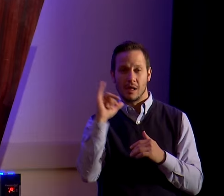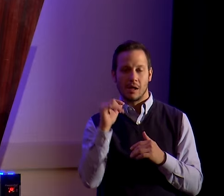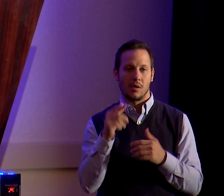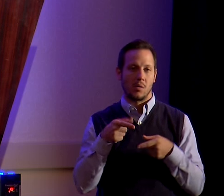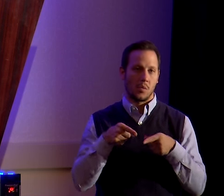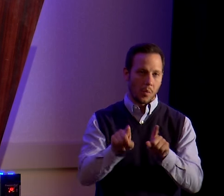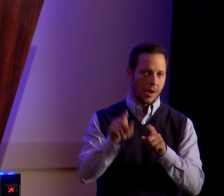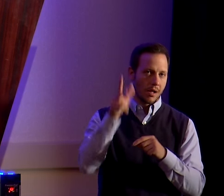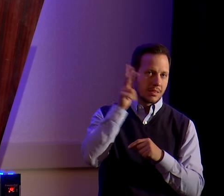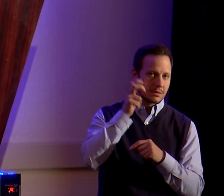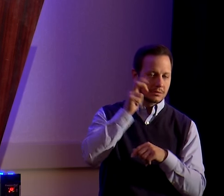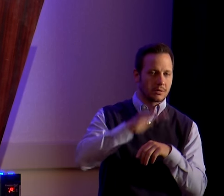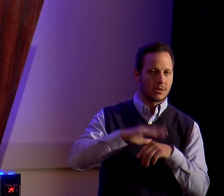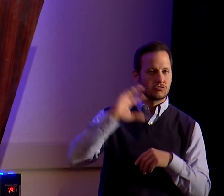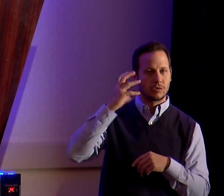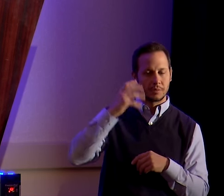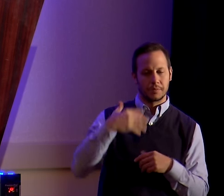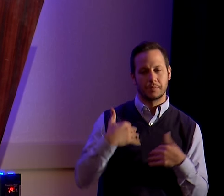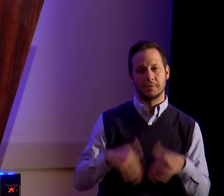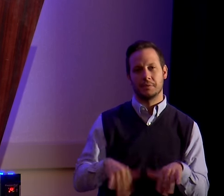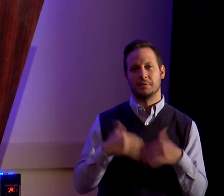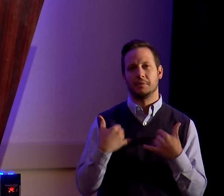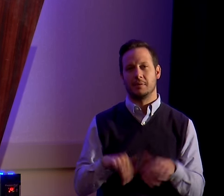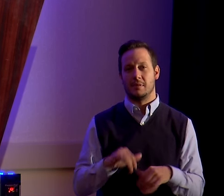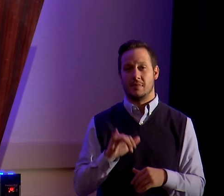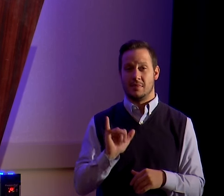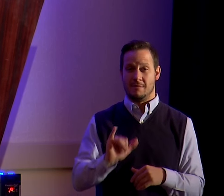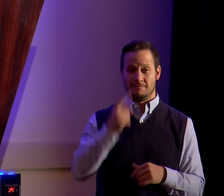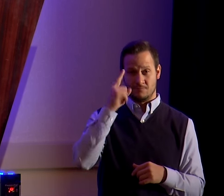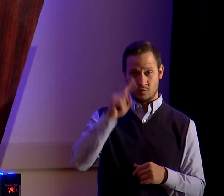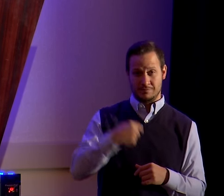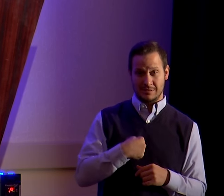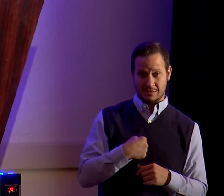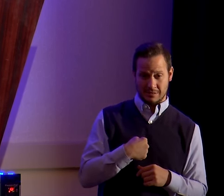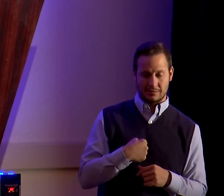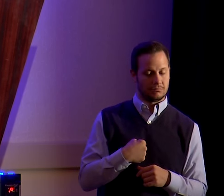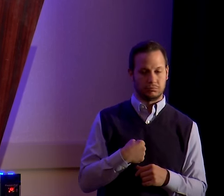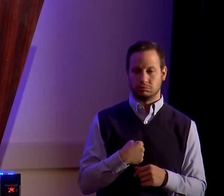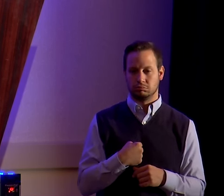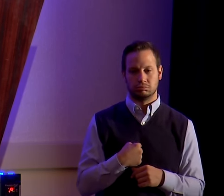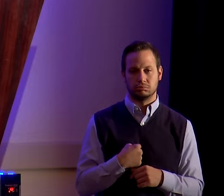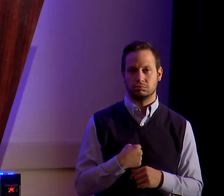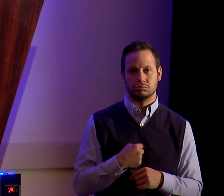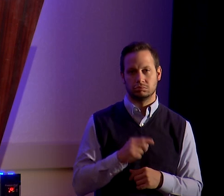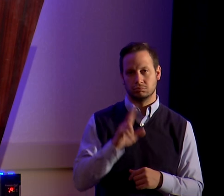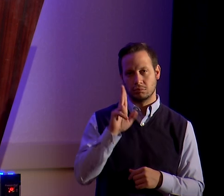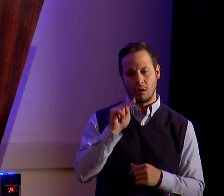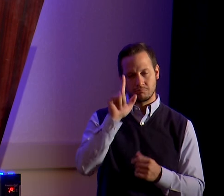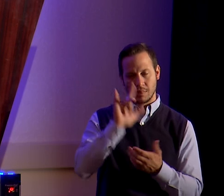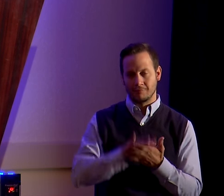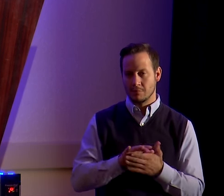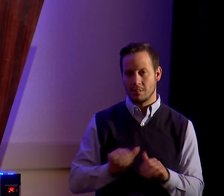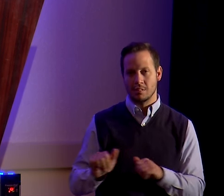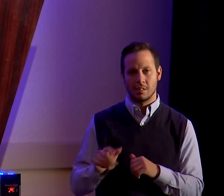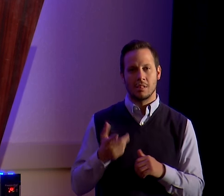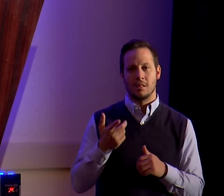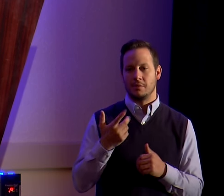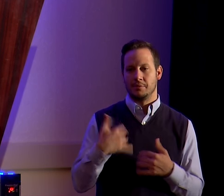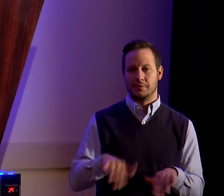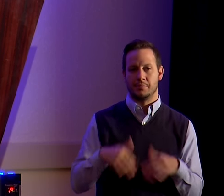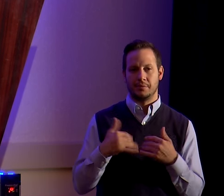radio. And to me, that was incredible. And that sort